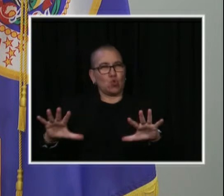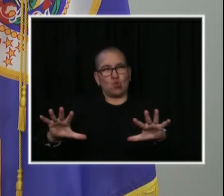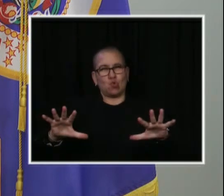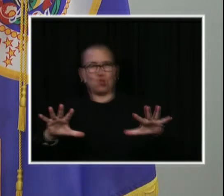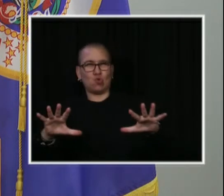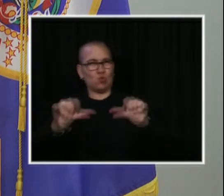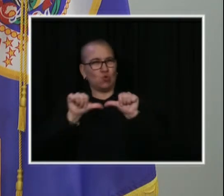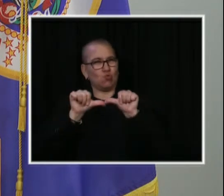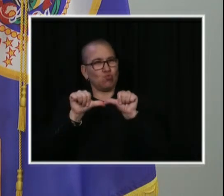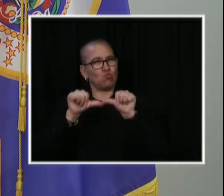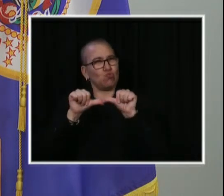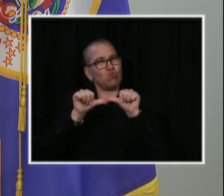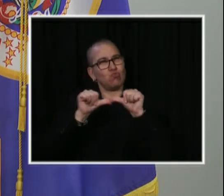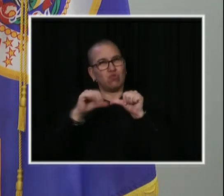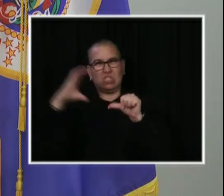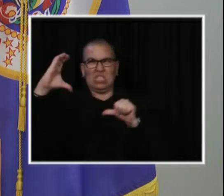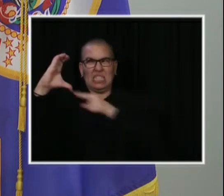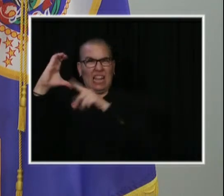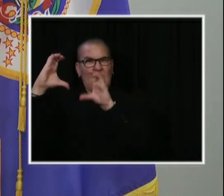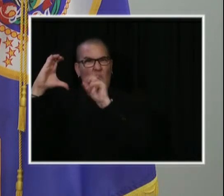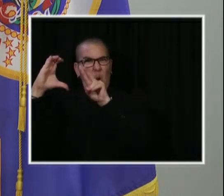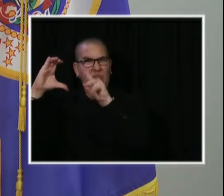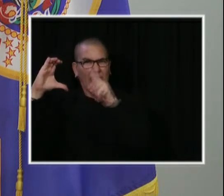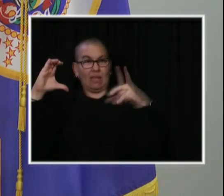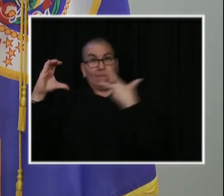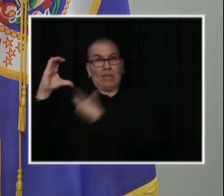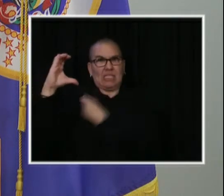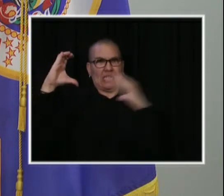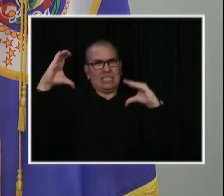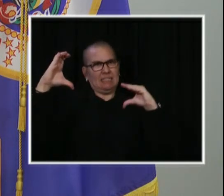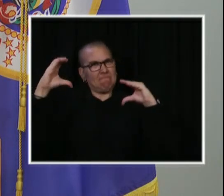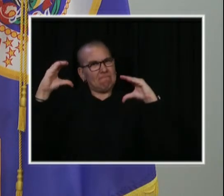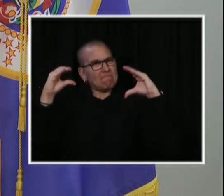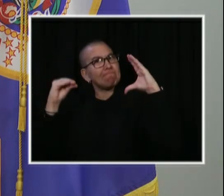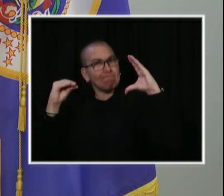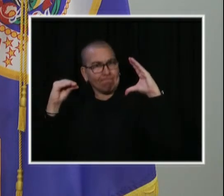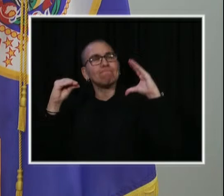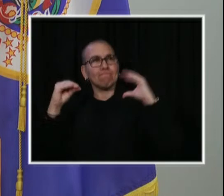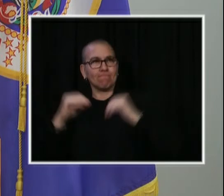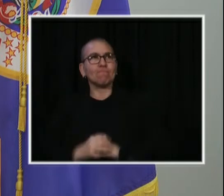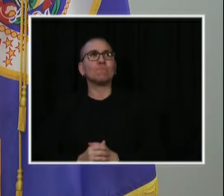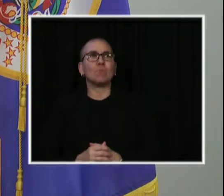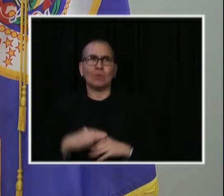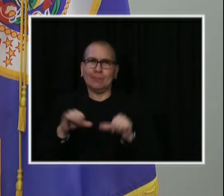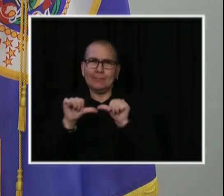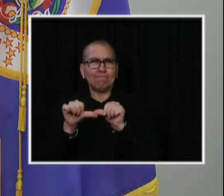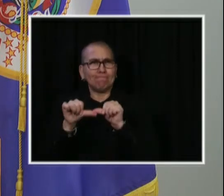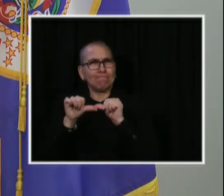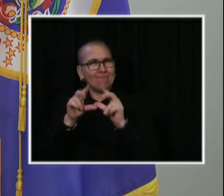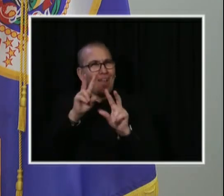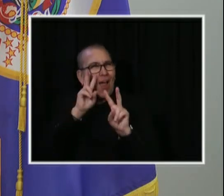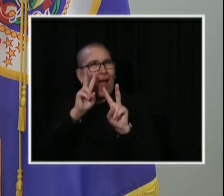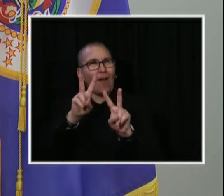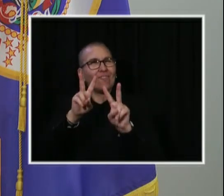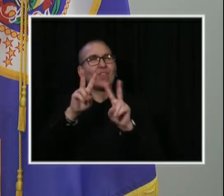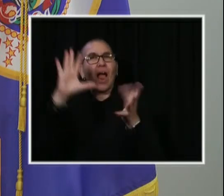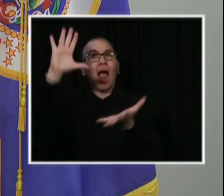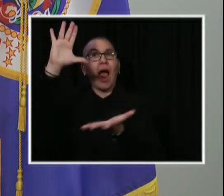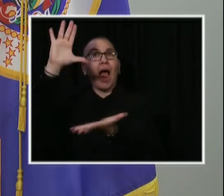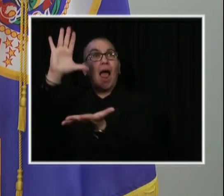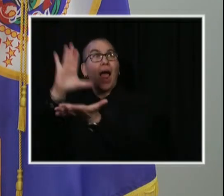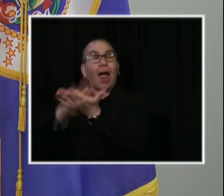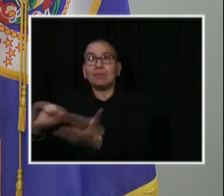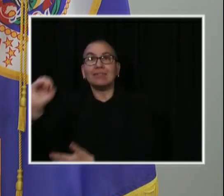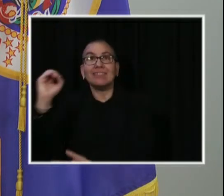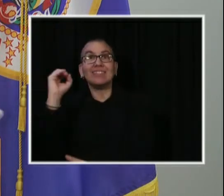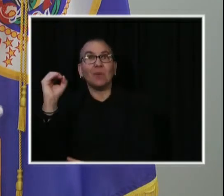the vital work of prevention and precaution, even as we look forward to much brighter days ahead. And with that, I'm